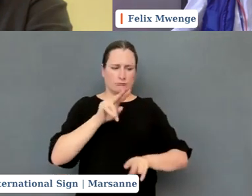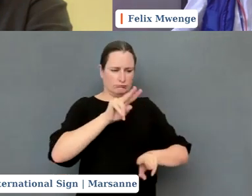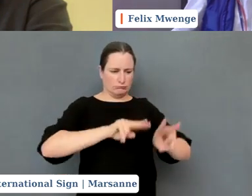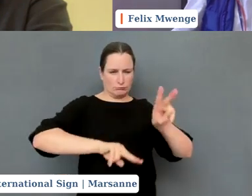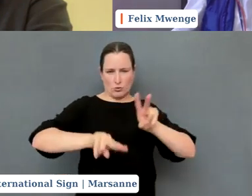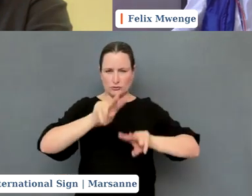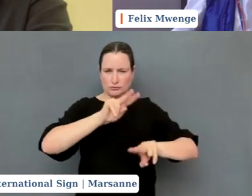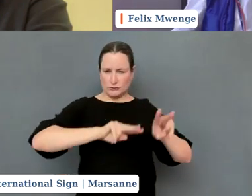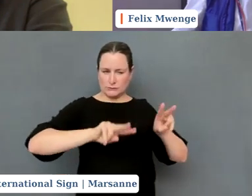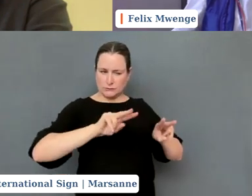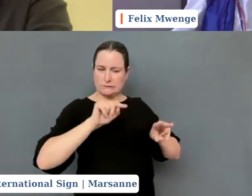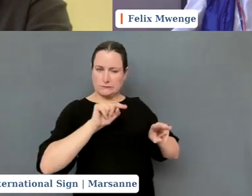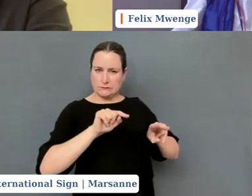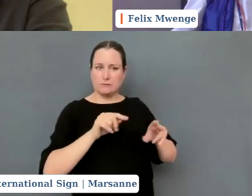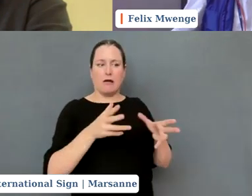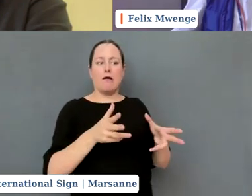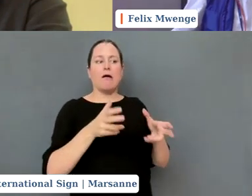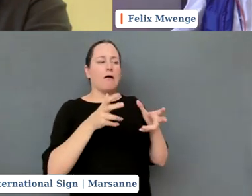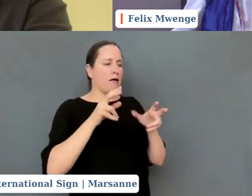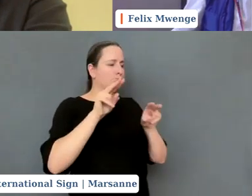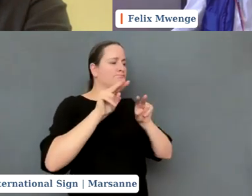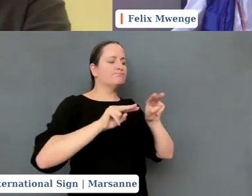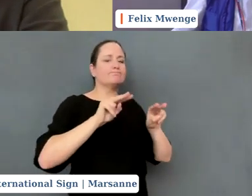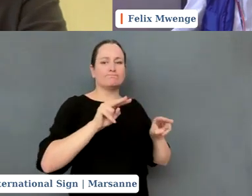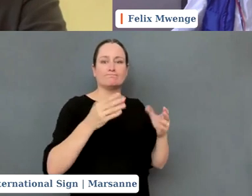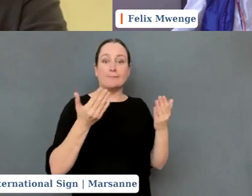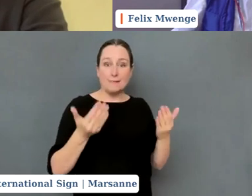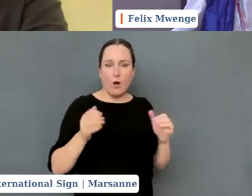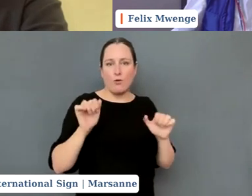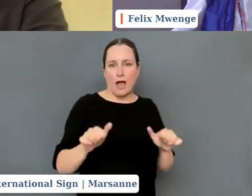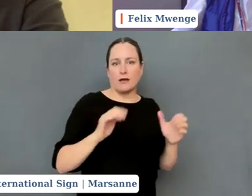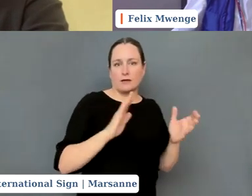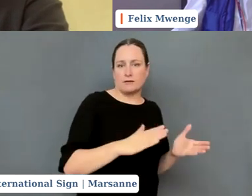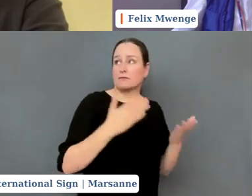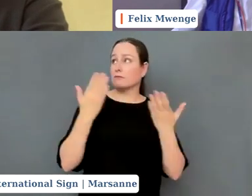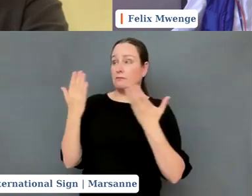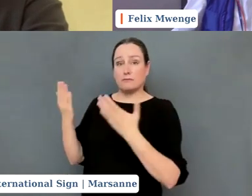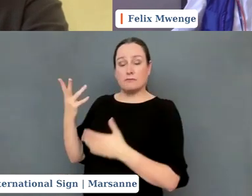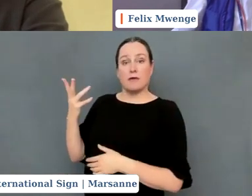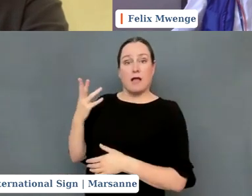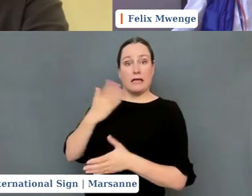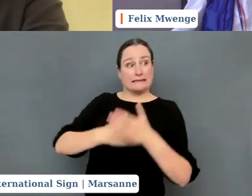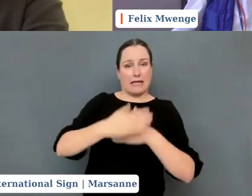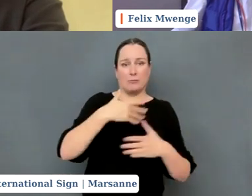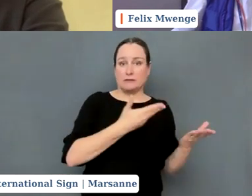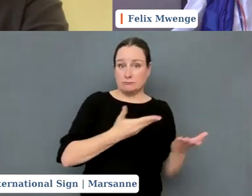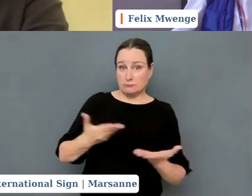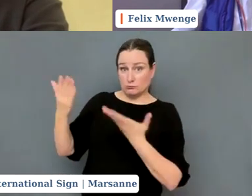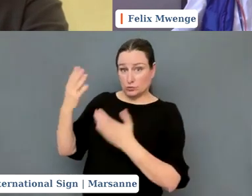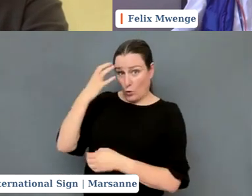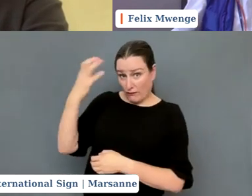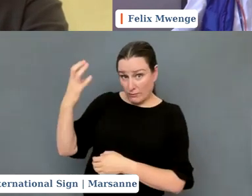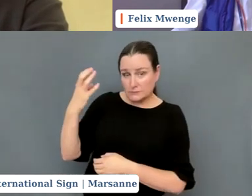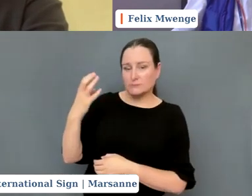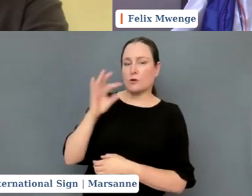inclusion or balancing of gender, as well as inclusion of persons with disability? Also,